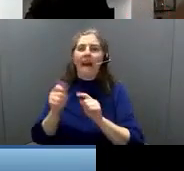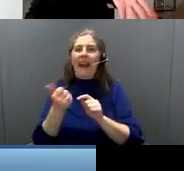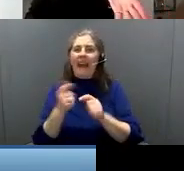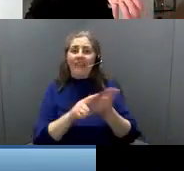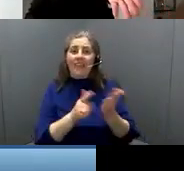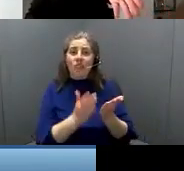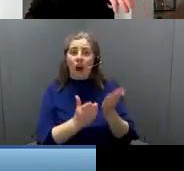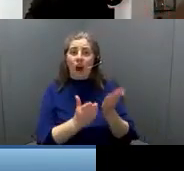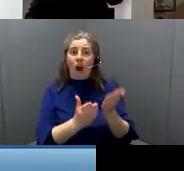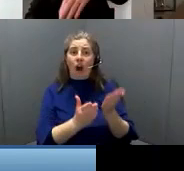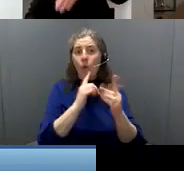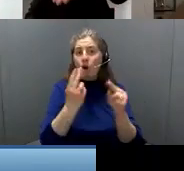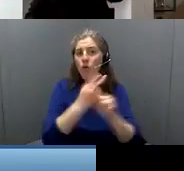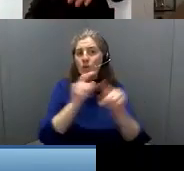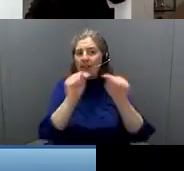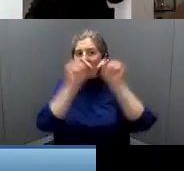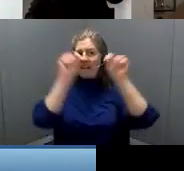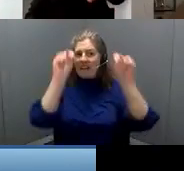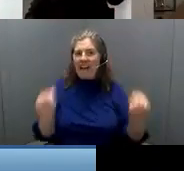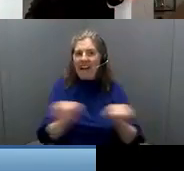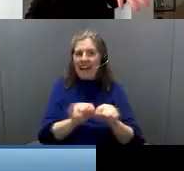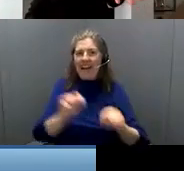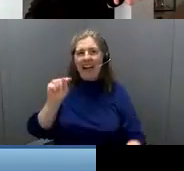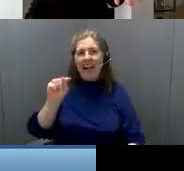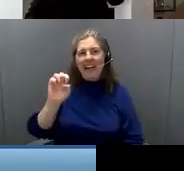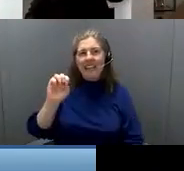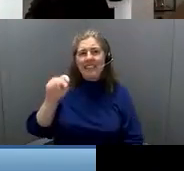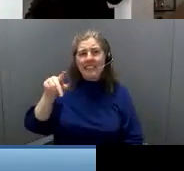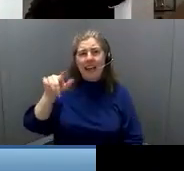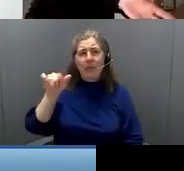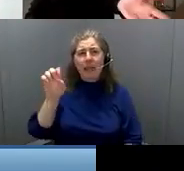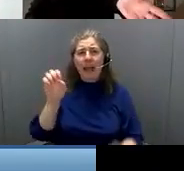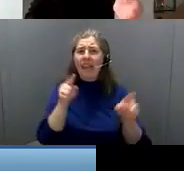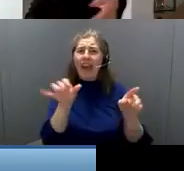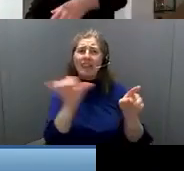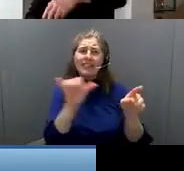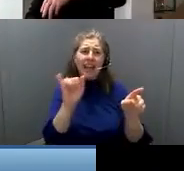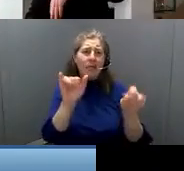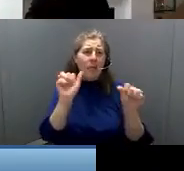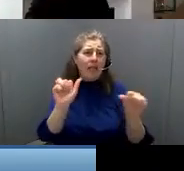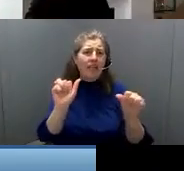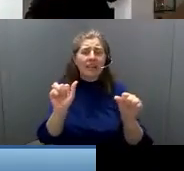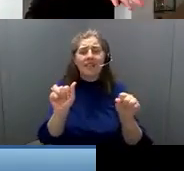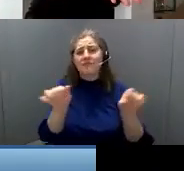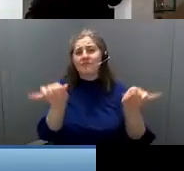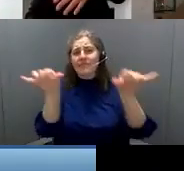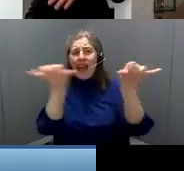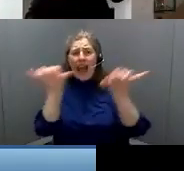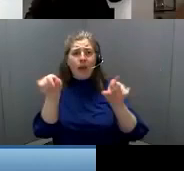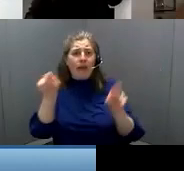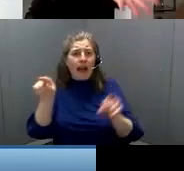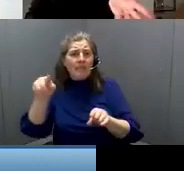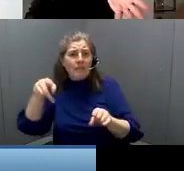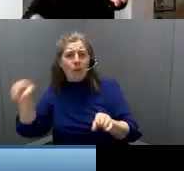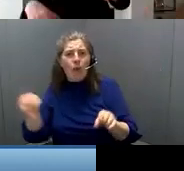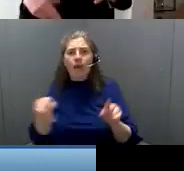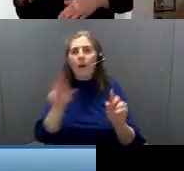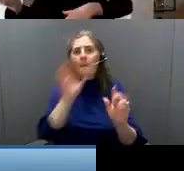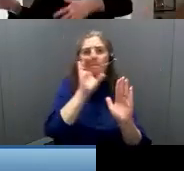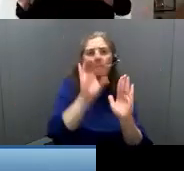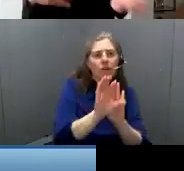opportunities for template have all the same capacities of having bullets, having more capacity,